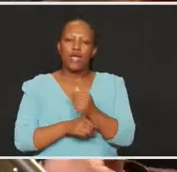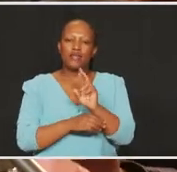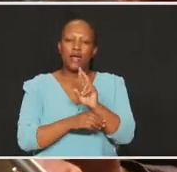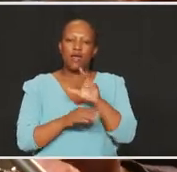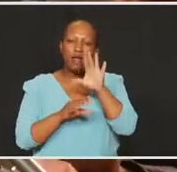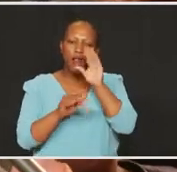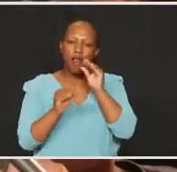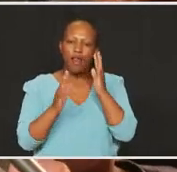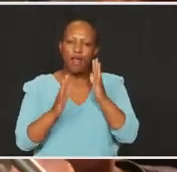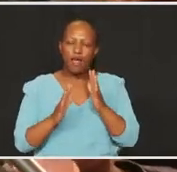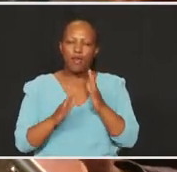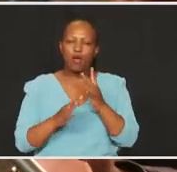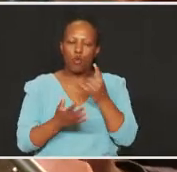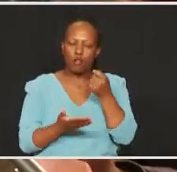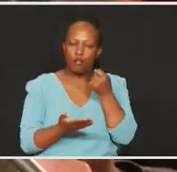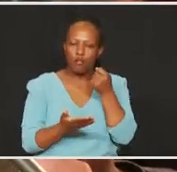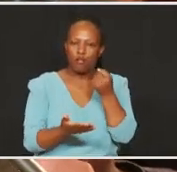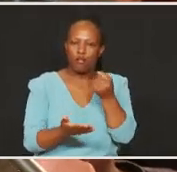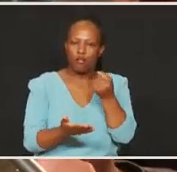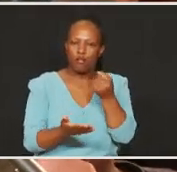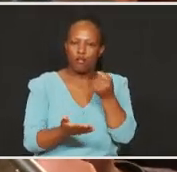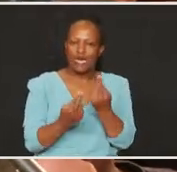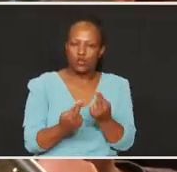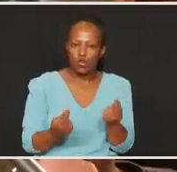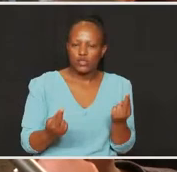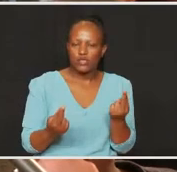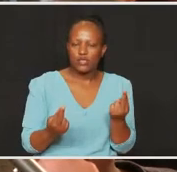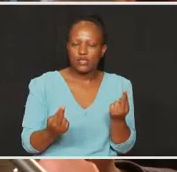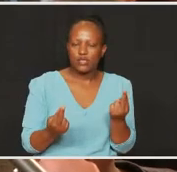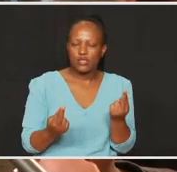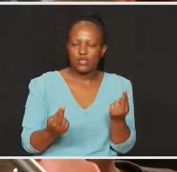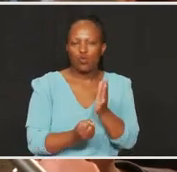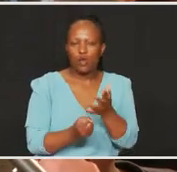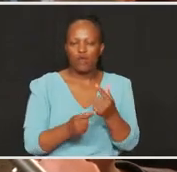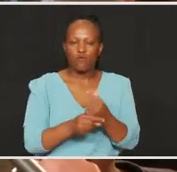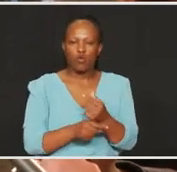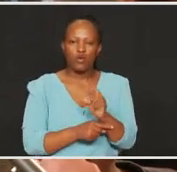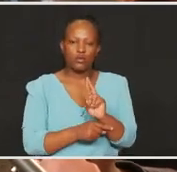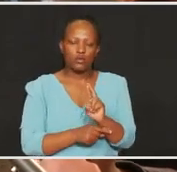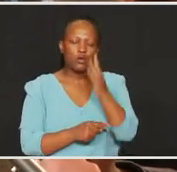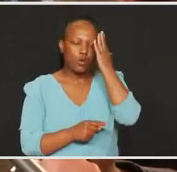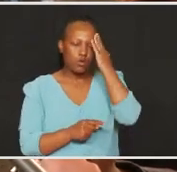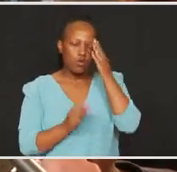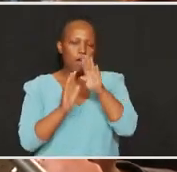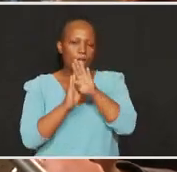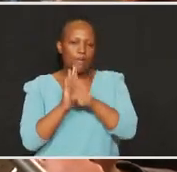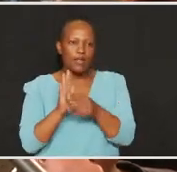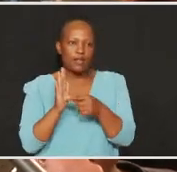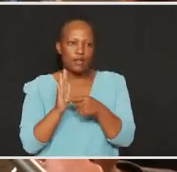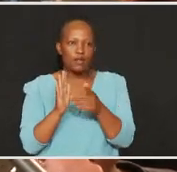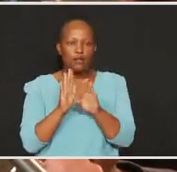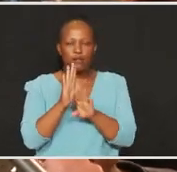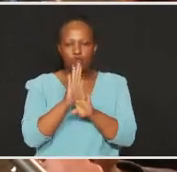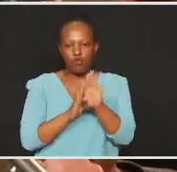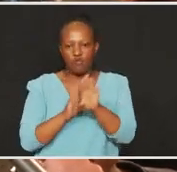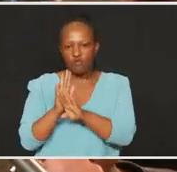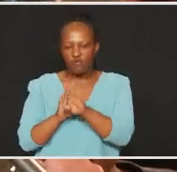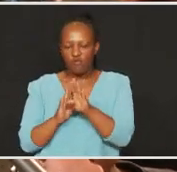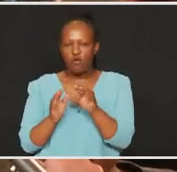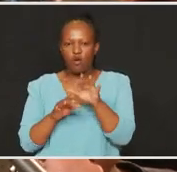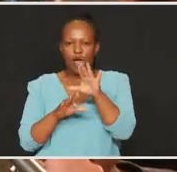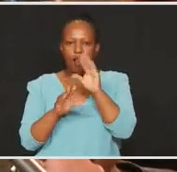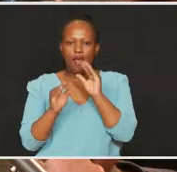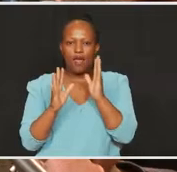preparation and resource support for grade R Learners we know that this bill will also improve the deteriorating